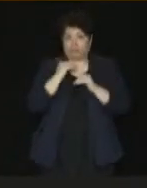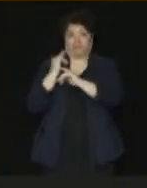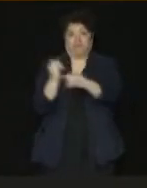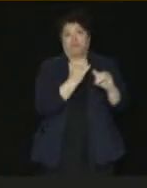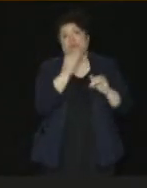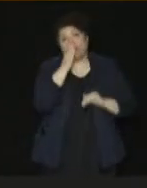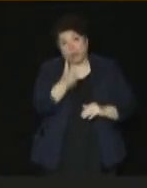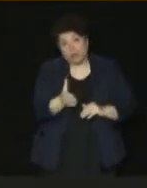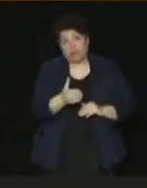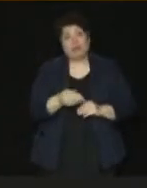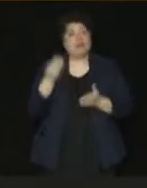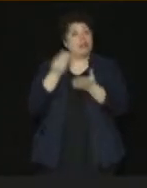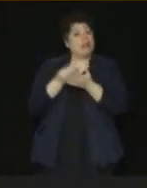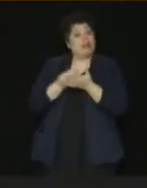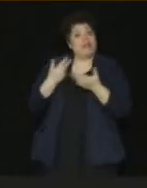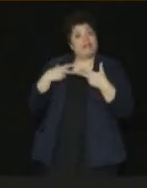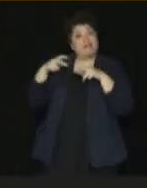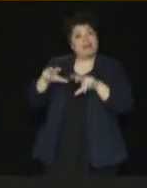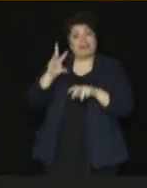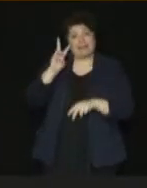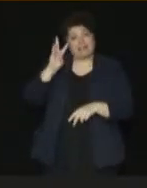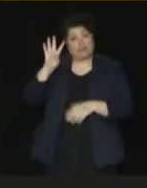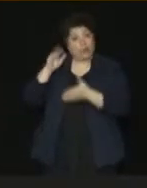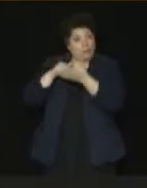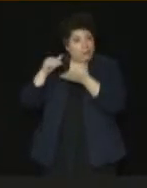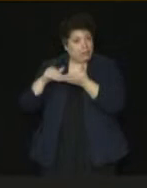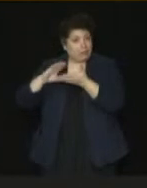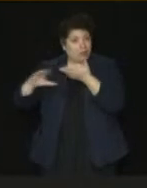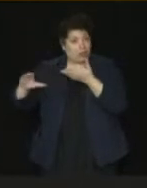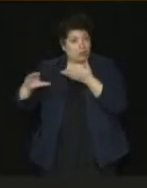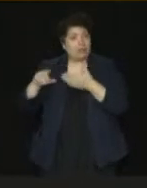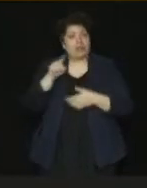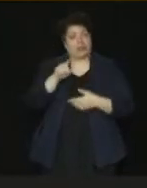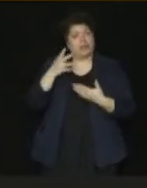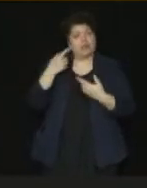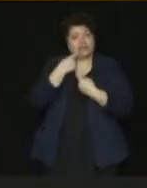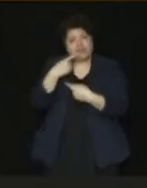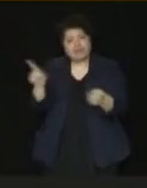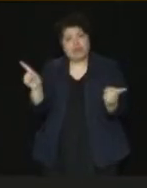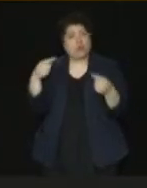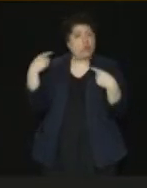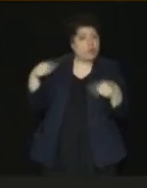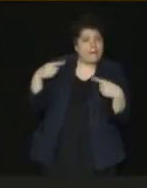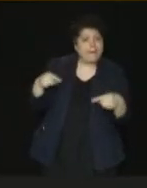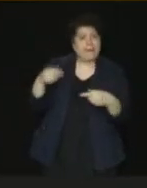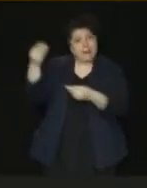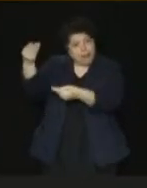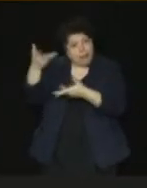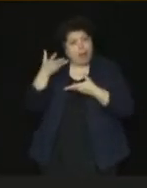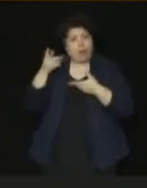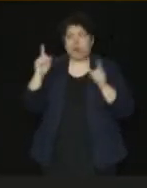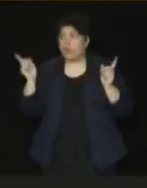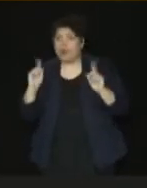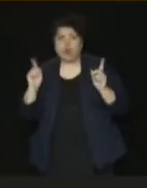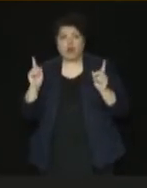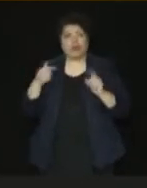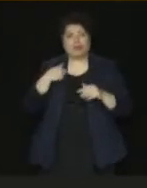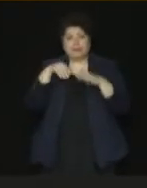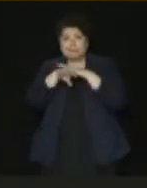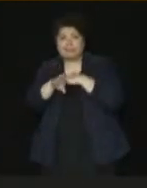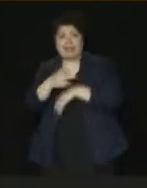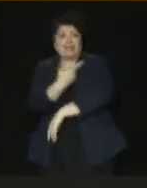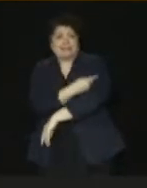we're investing $64 million to make sure you know when and where to get vaccinated, the many safety measures in